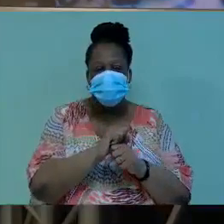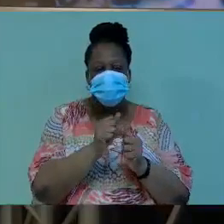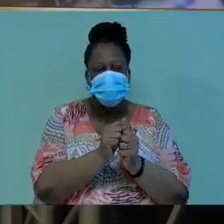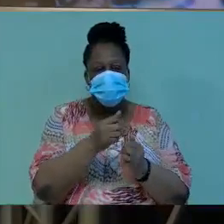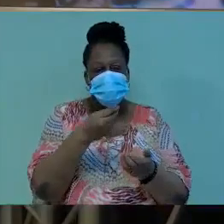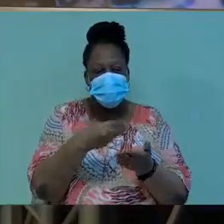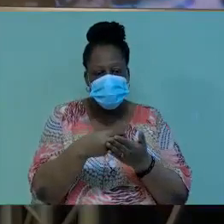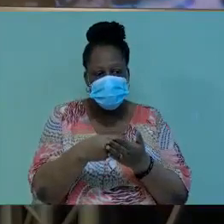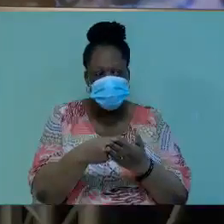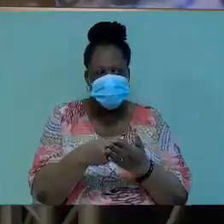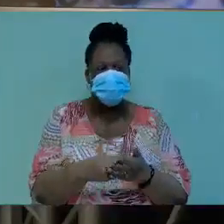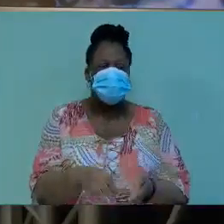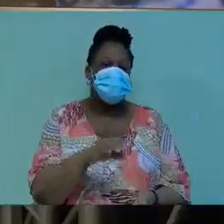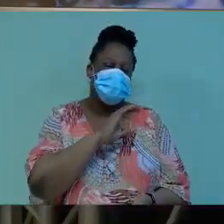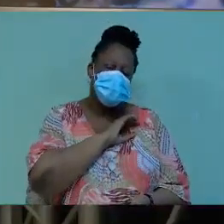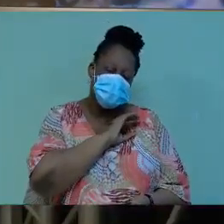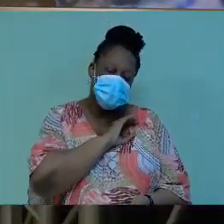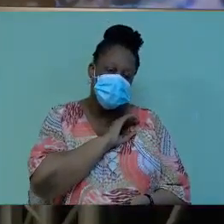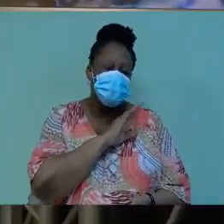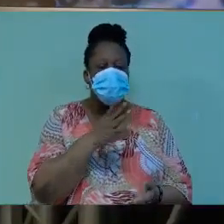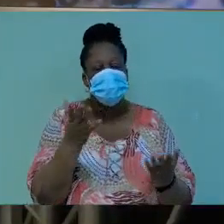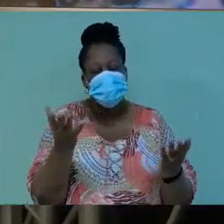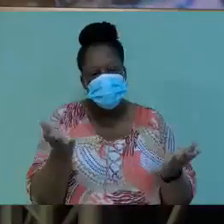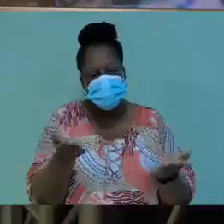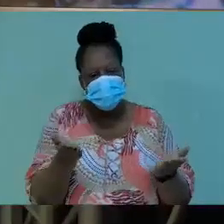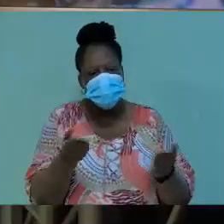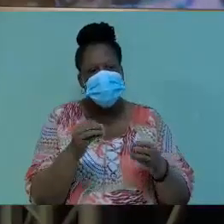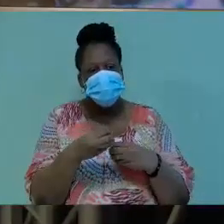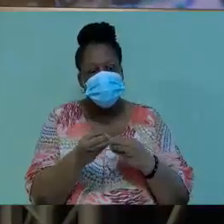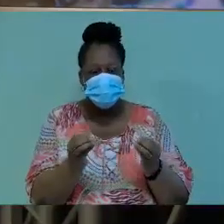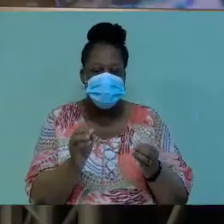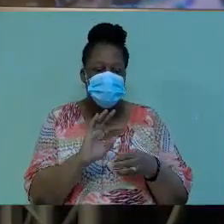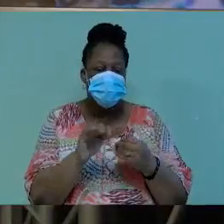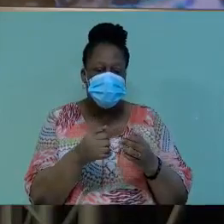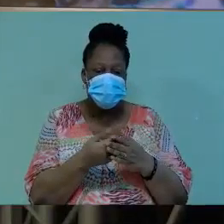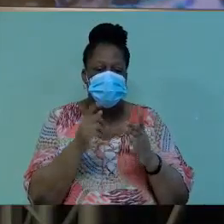Emergency Operations Center.